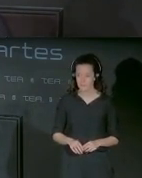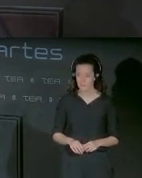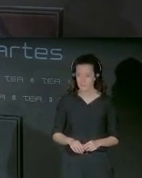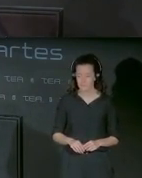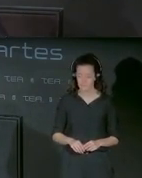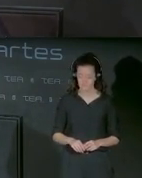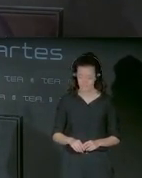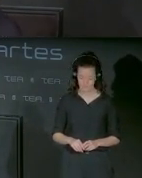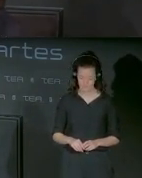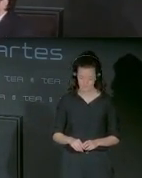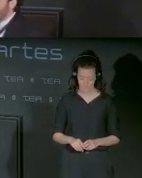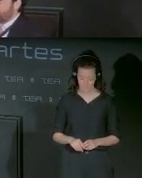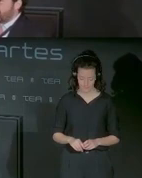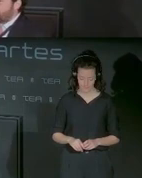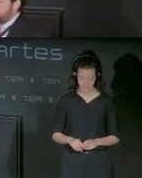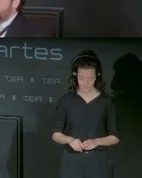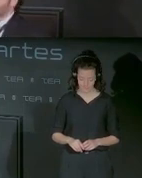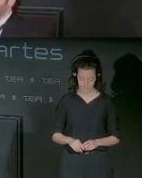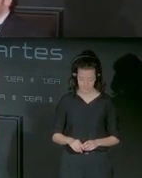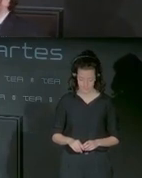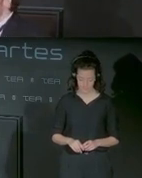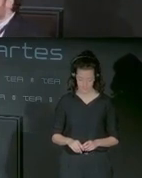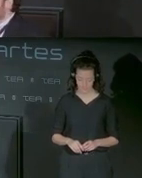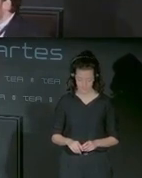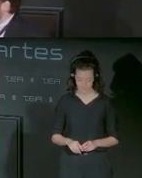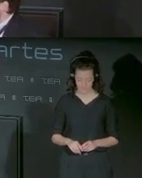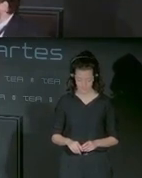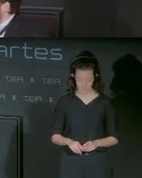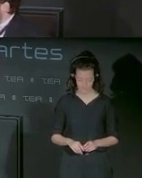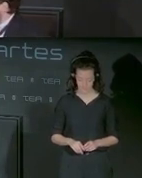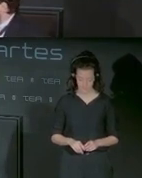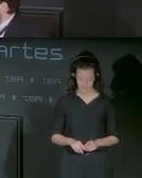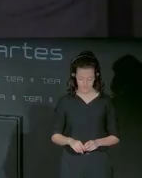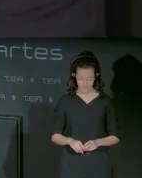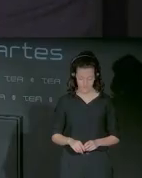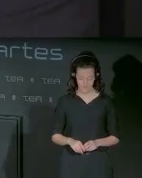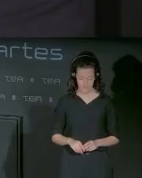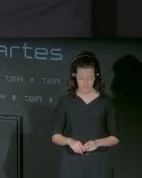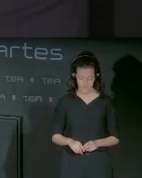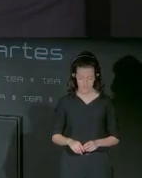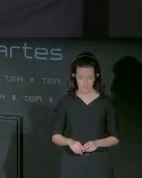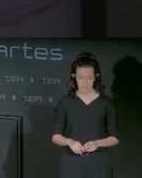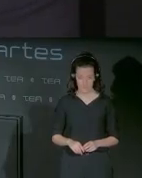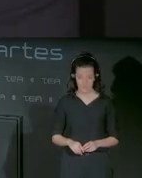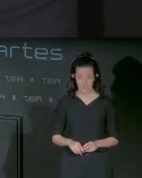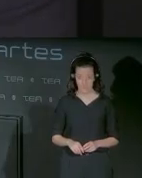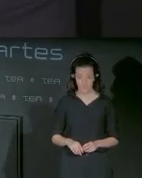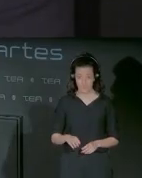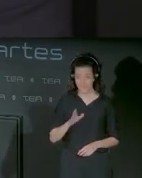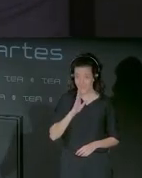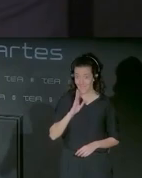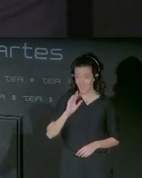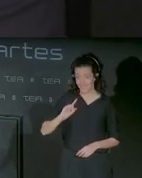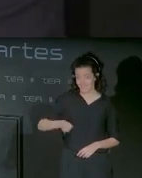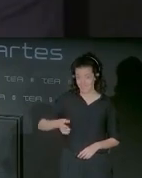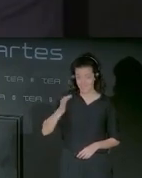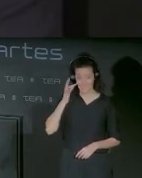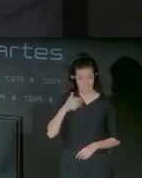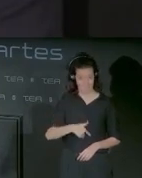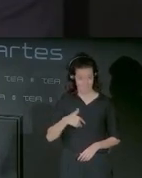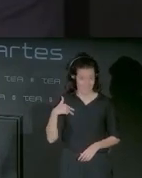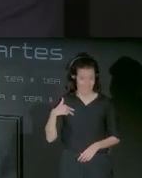thank you for the gesture. Thank you. Thank you. As my general director said yesterday, the video game industry has been recognized